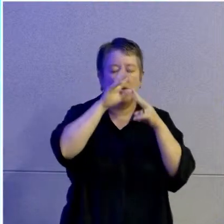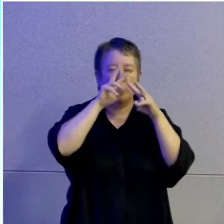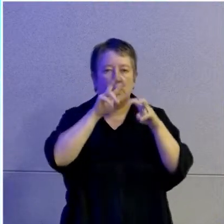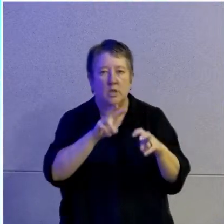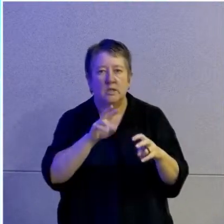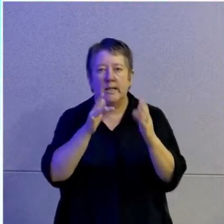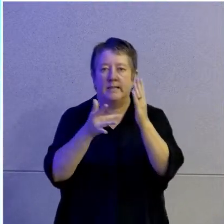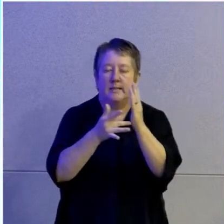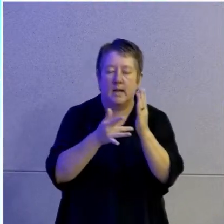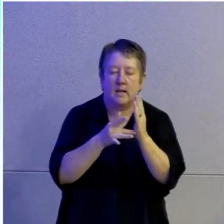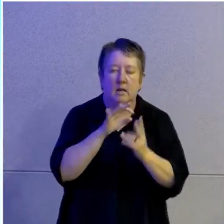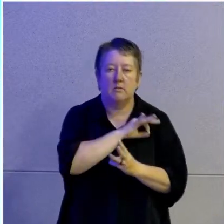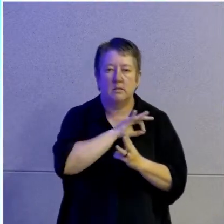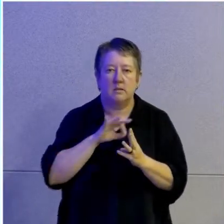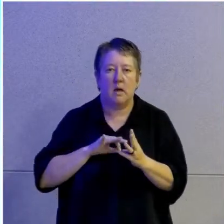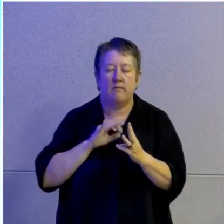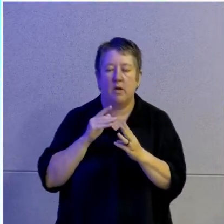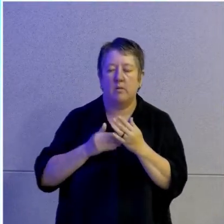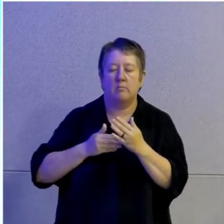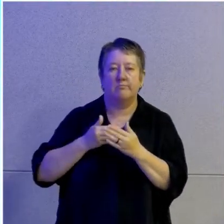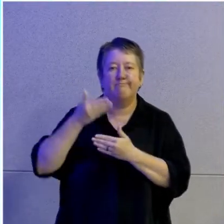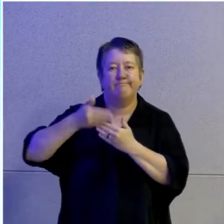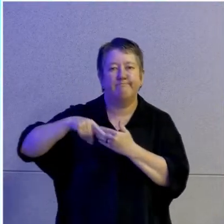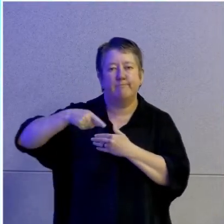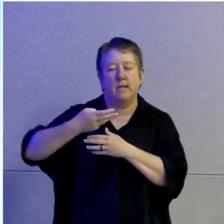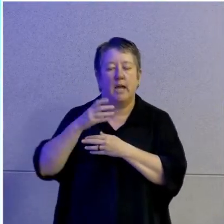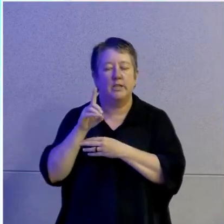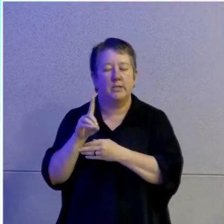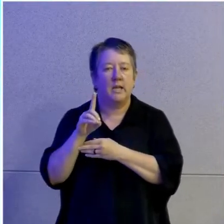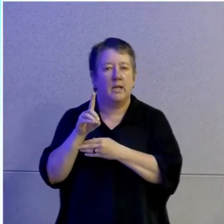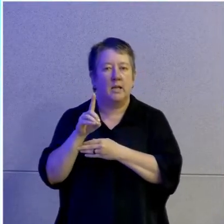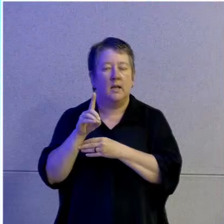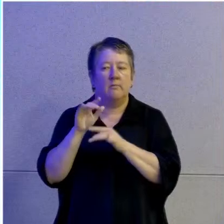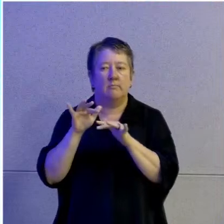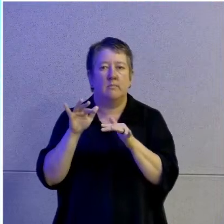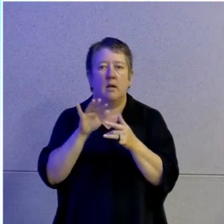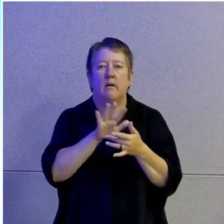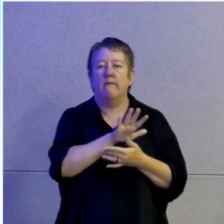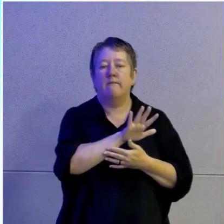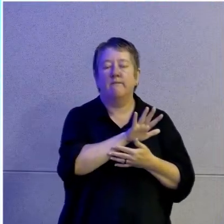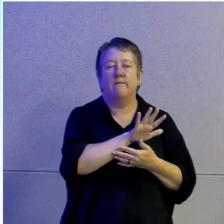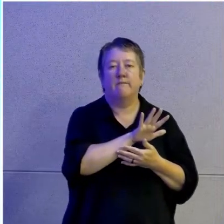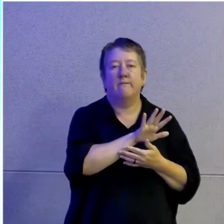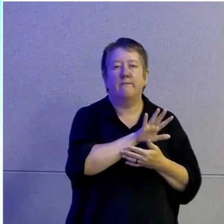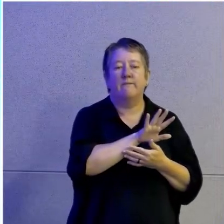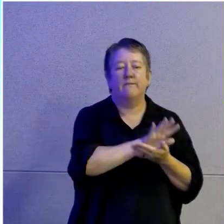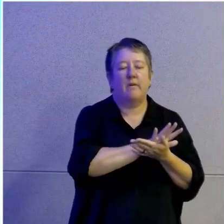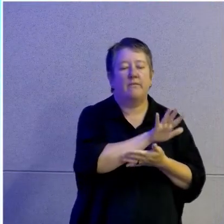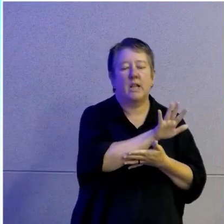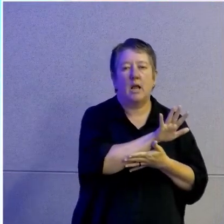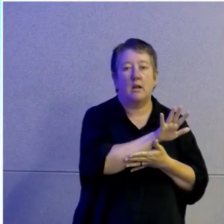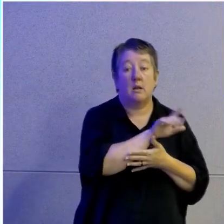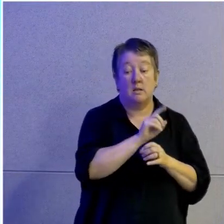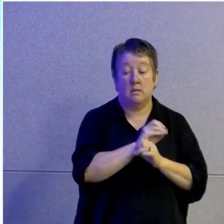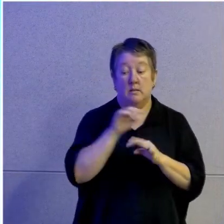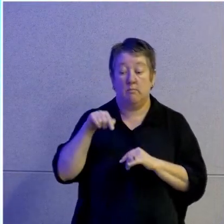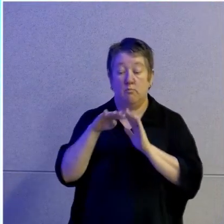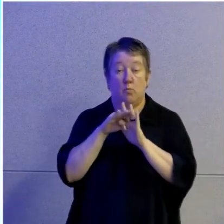postgraduate fellows from 15 to more than 60 since the beginning of this